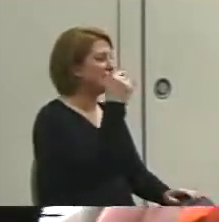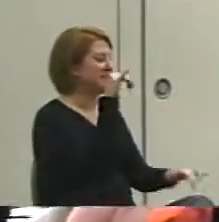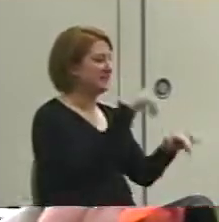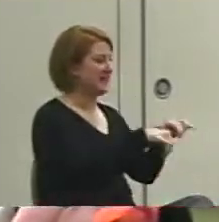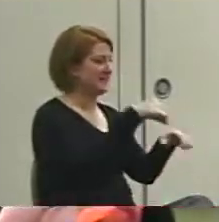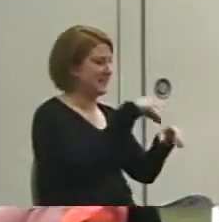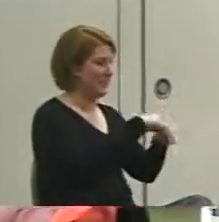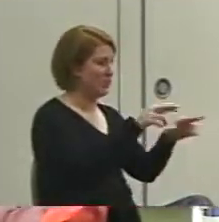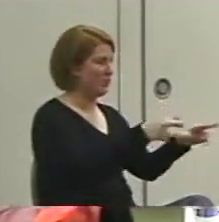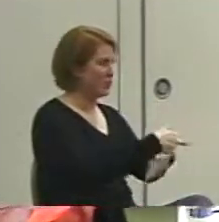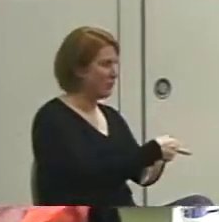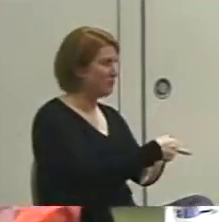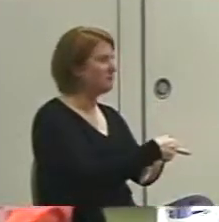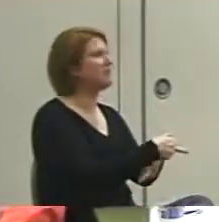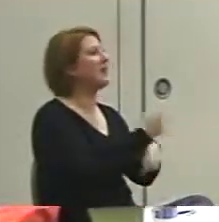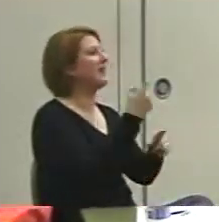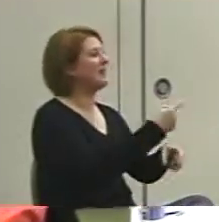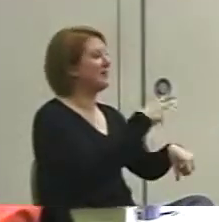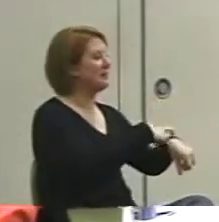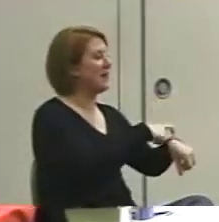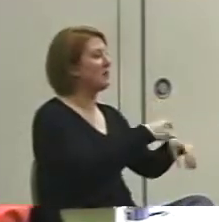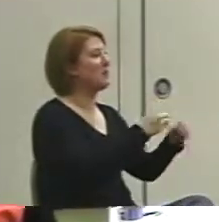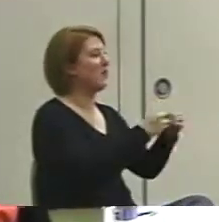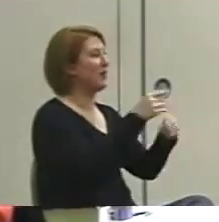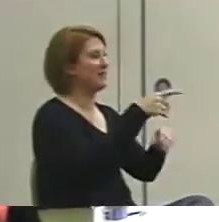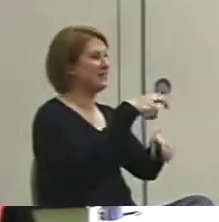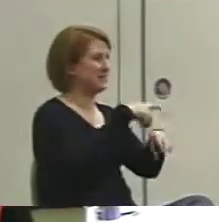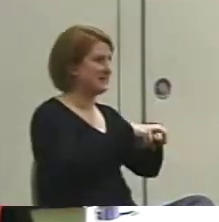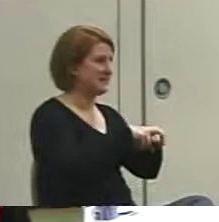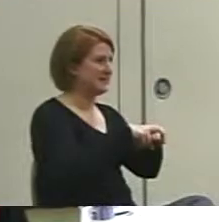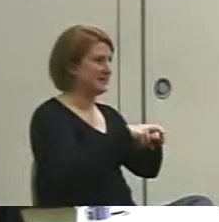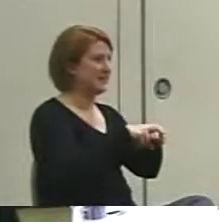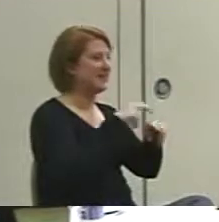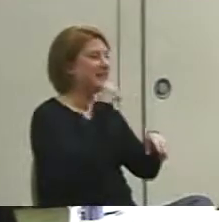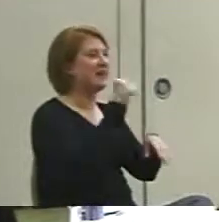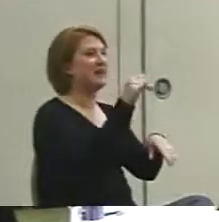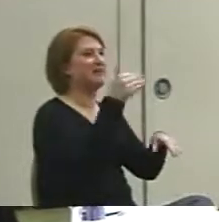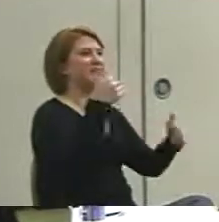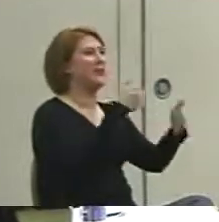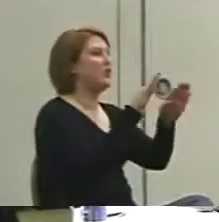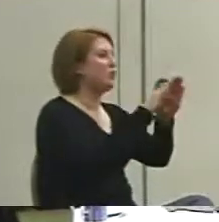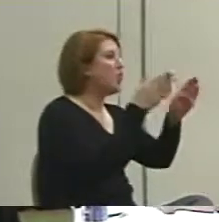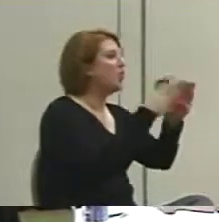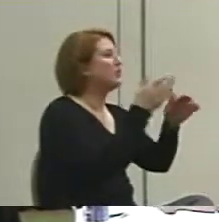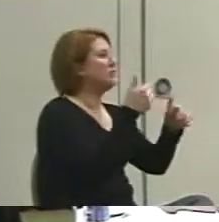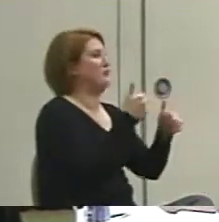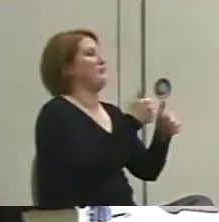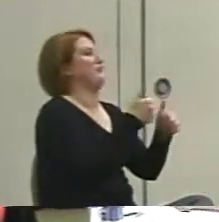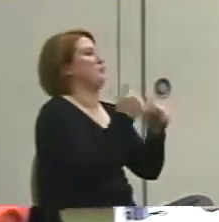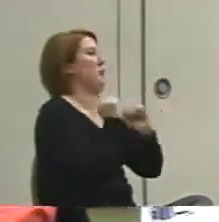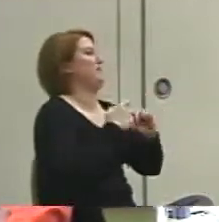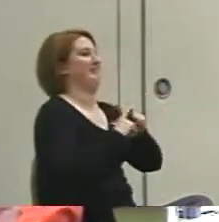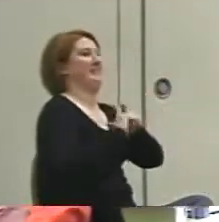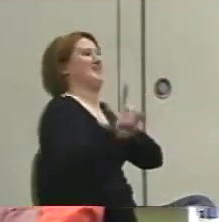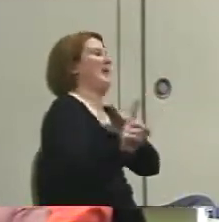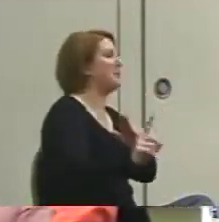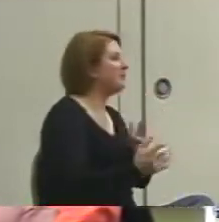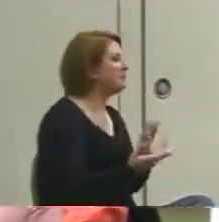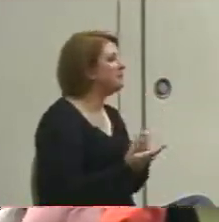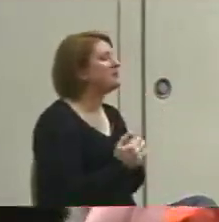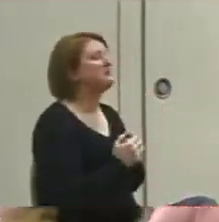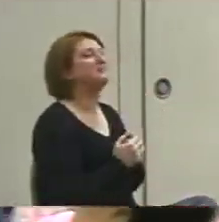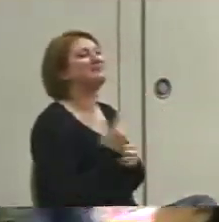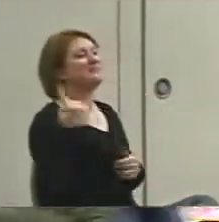give them time, the more he's in his seat, he's not at the door, he's not trying to escape the classroom. Well,